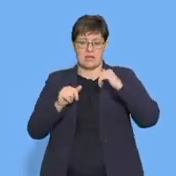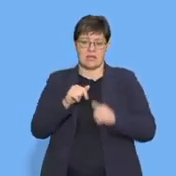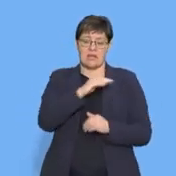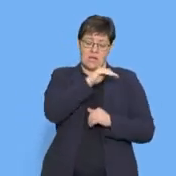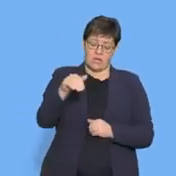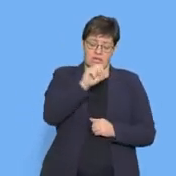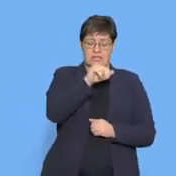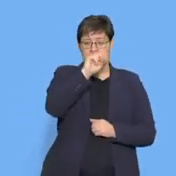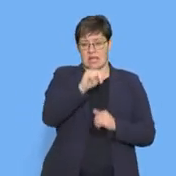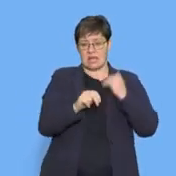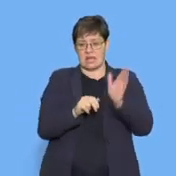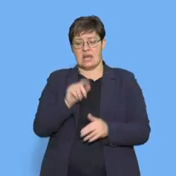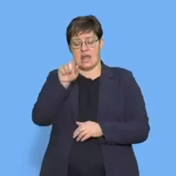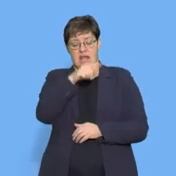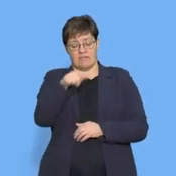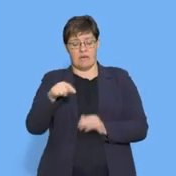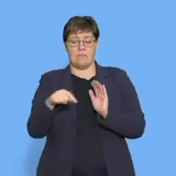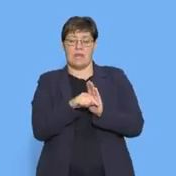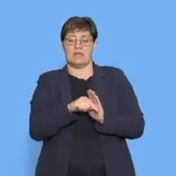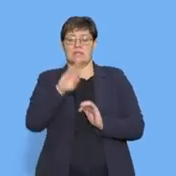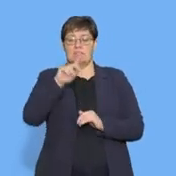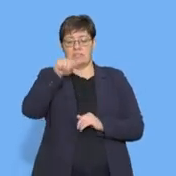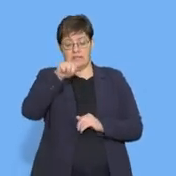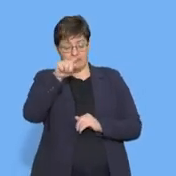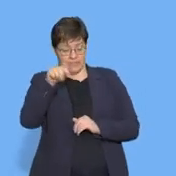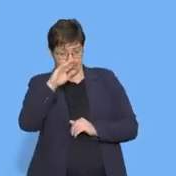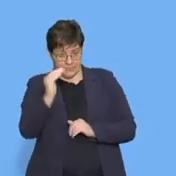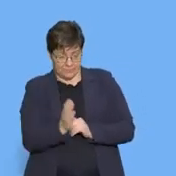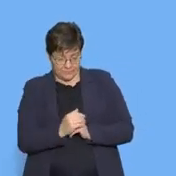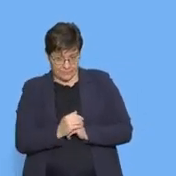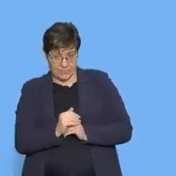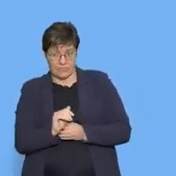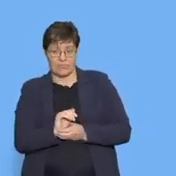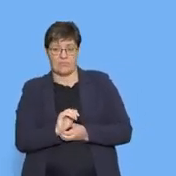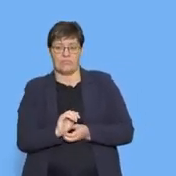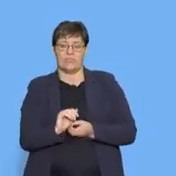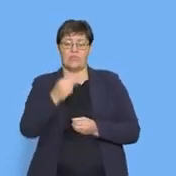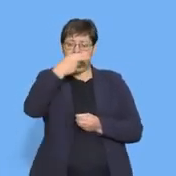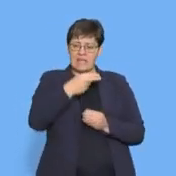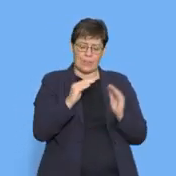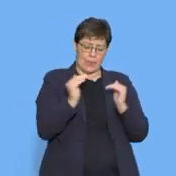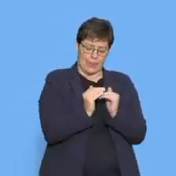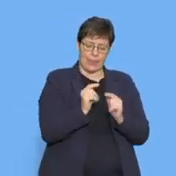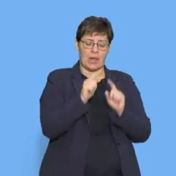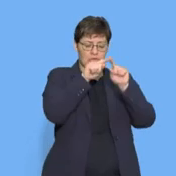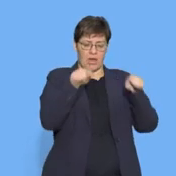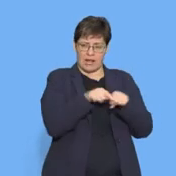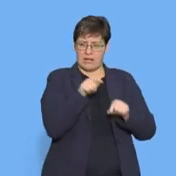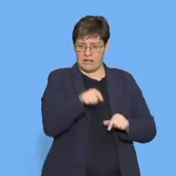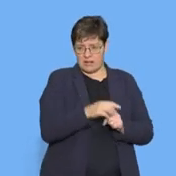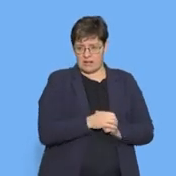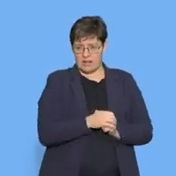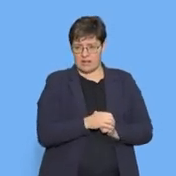quite complicated, but we know we just need to find an expression for H. Okay, so H belongs to this small triangle